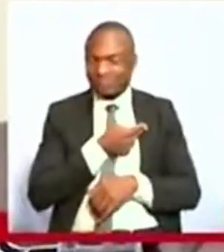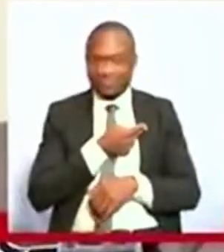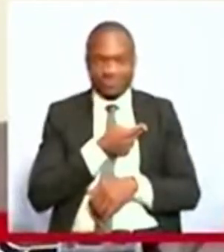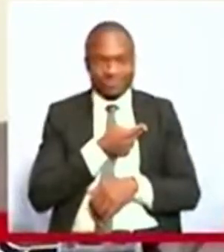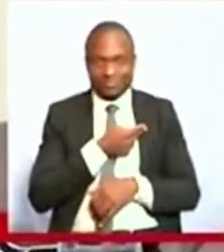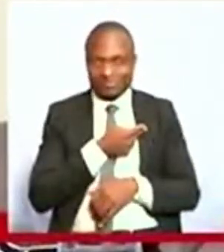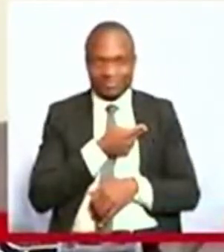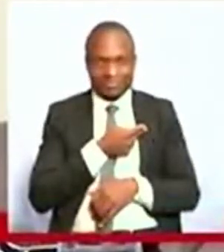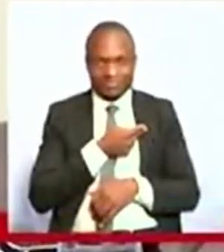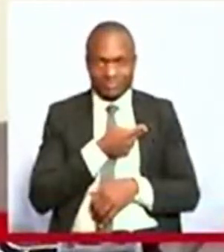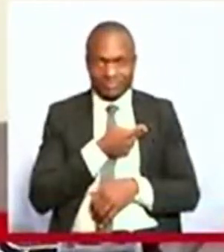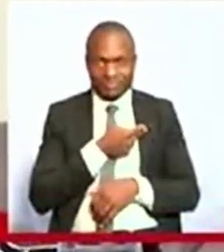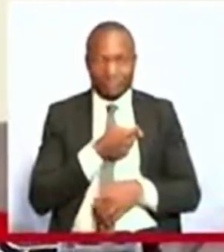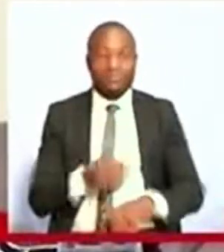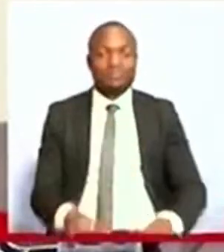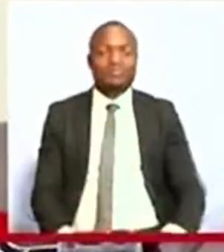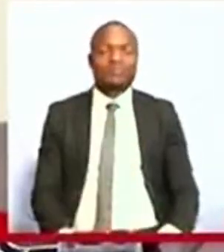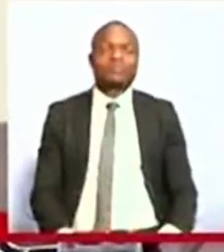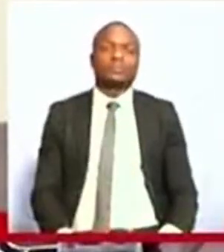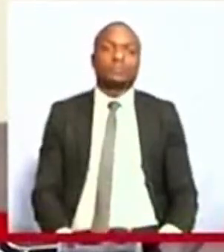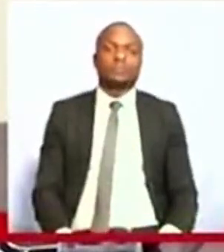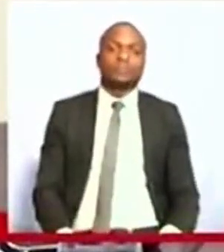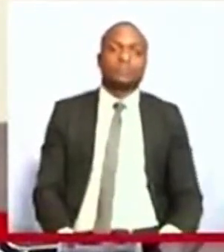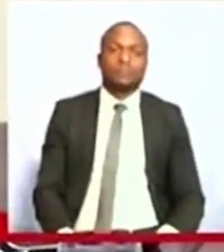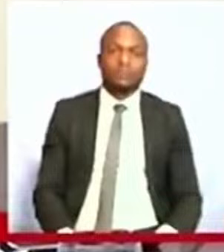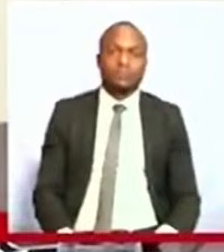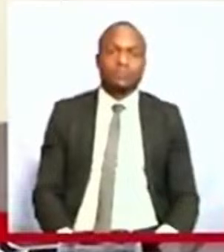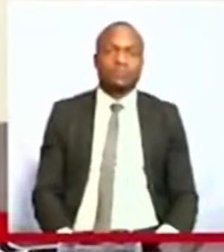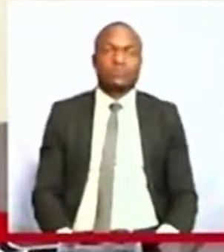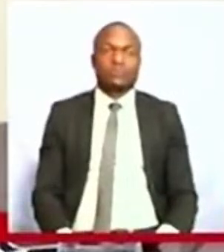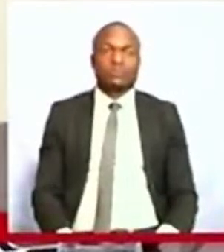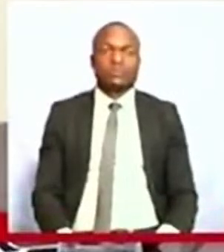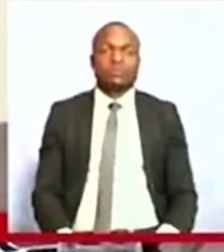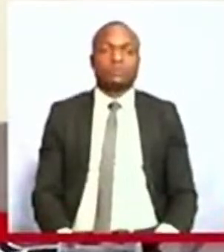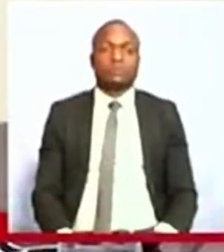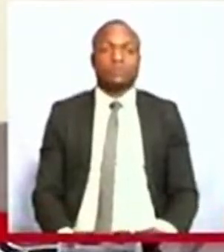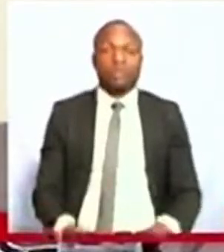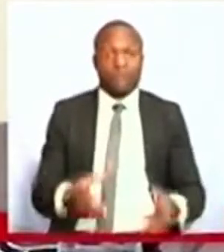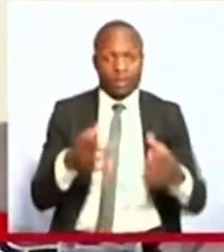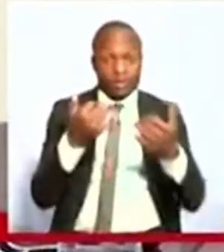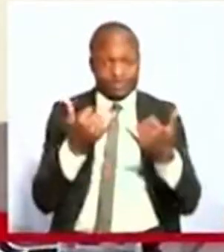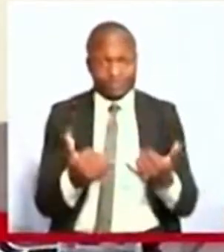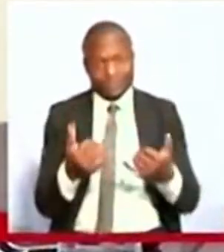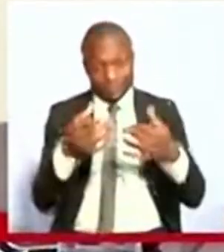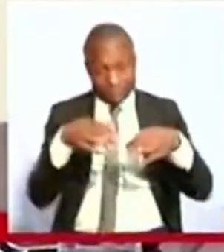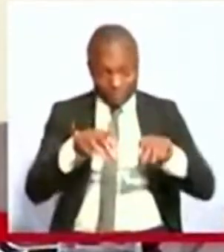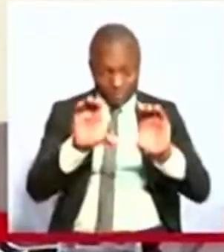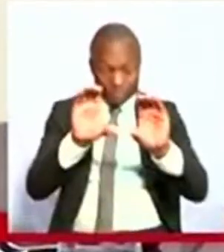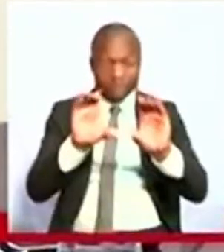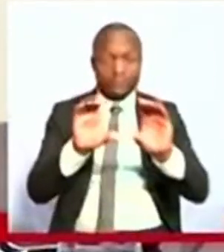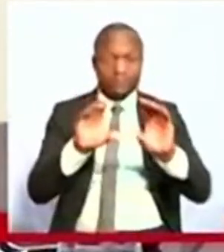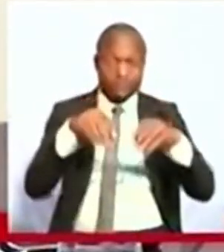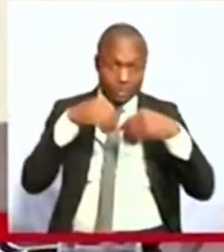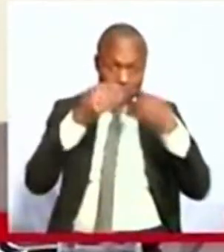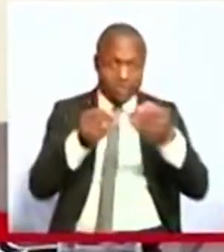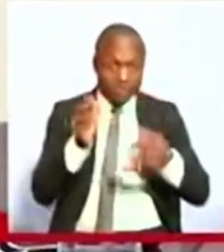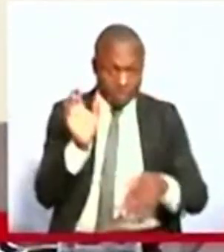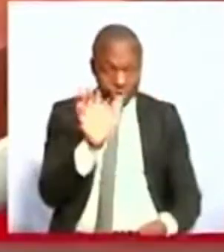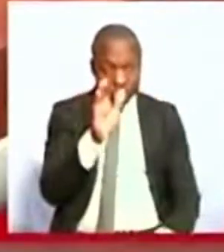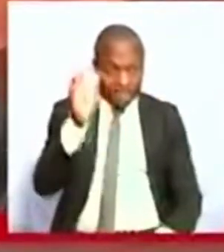choose to willfully mislead or misinform the committee. You may now proceed to make your